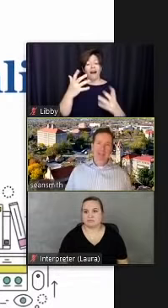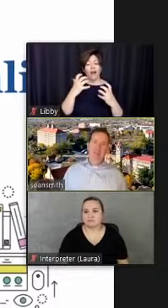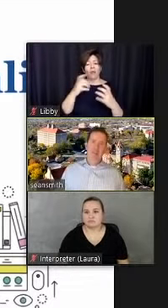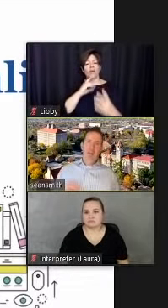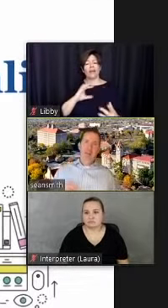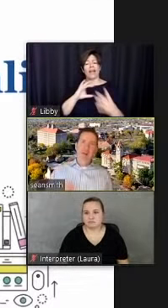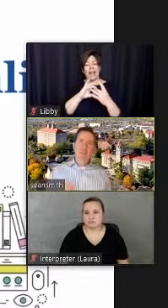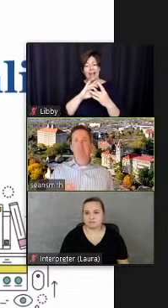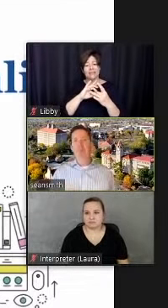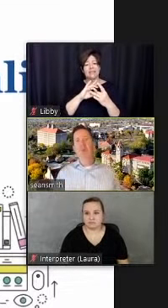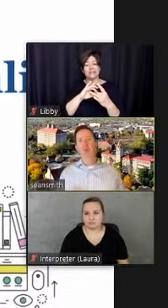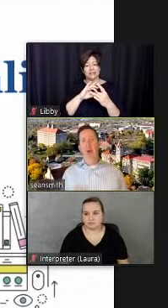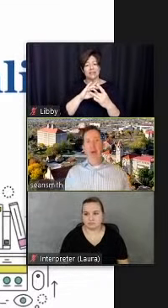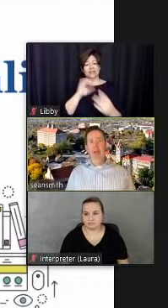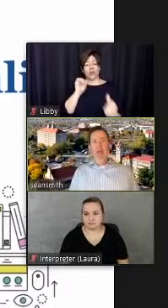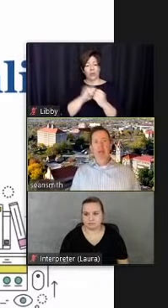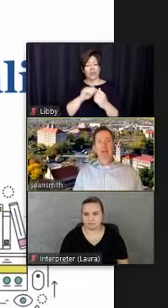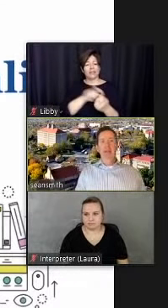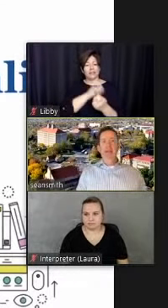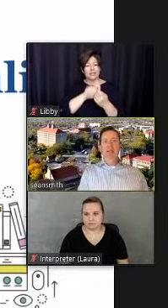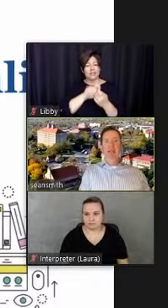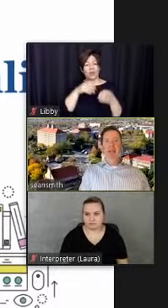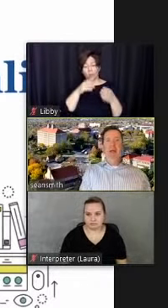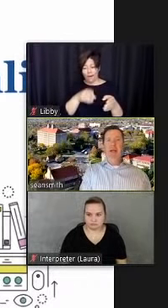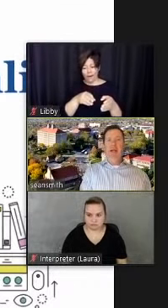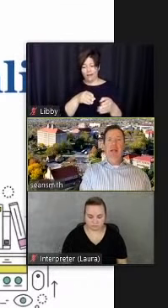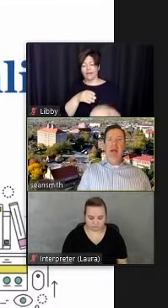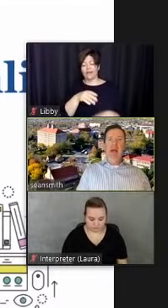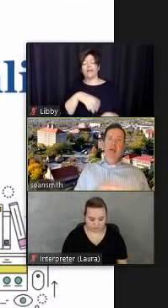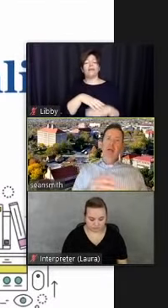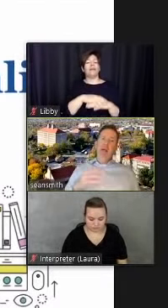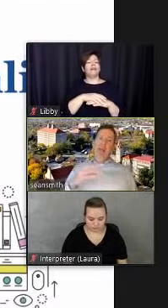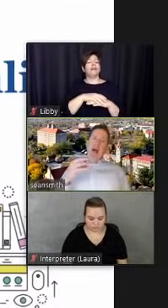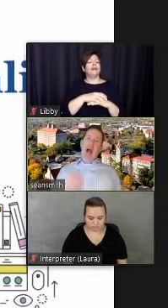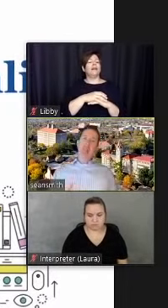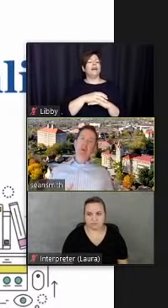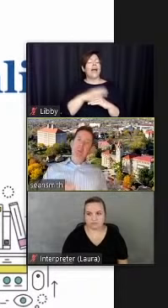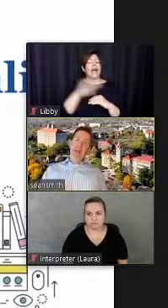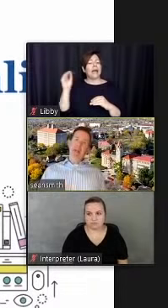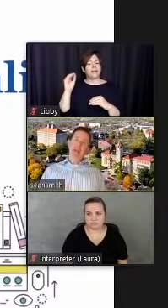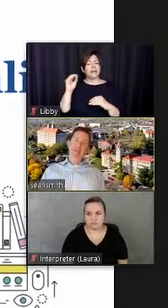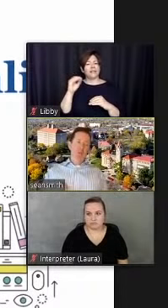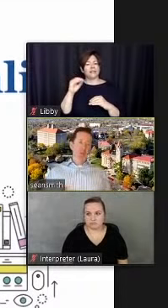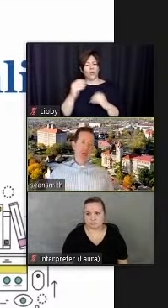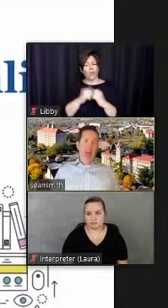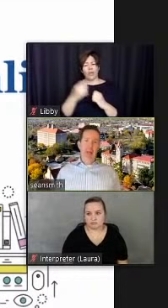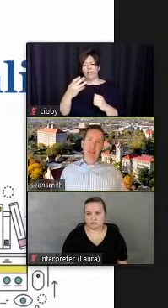connect in a very purposeful way this idea that in the hybrid,